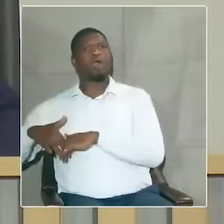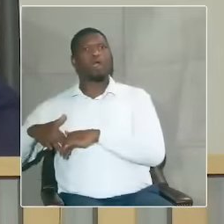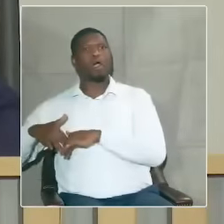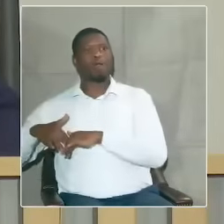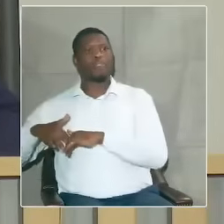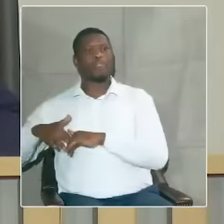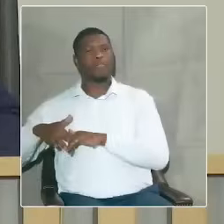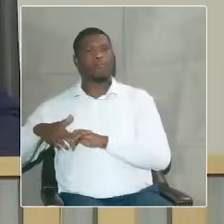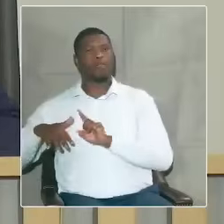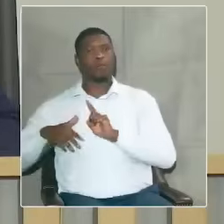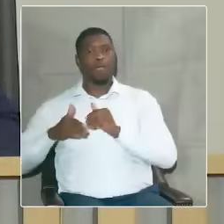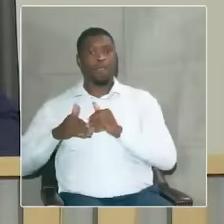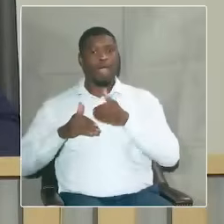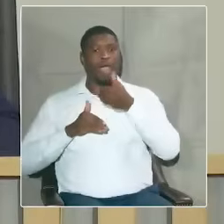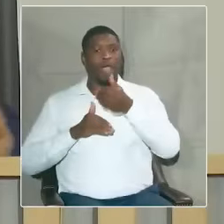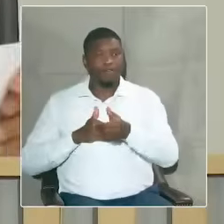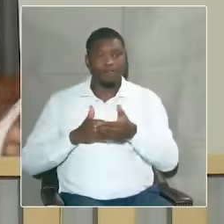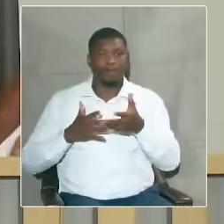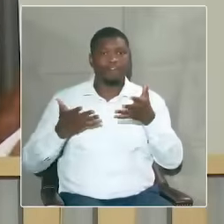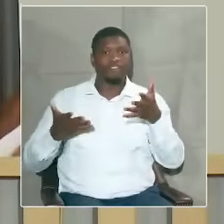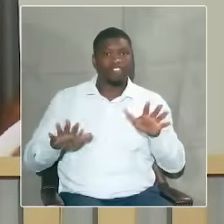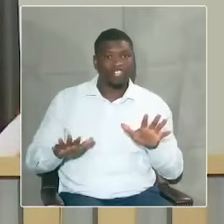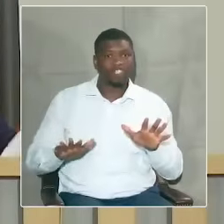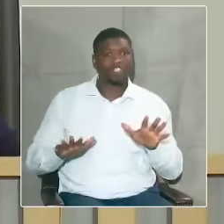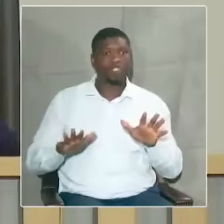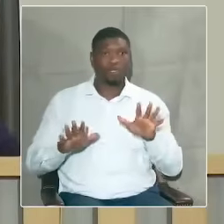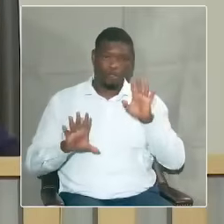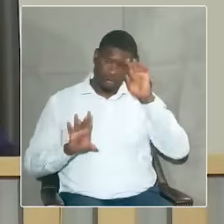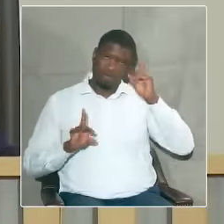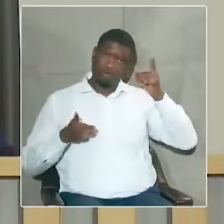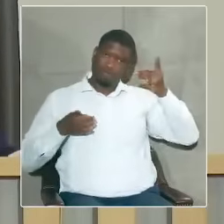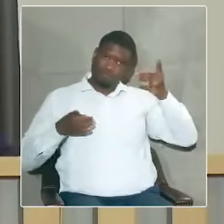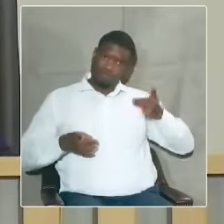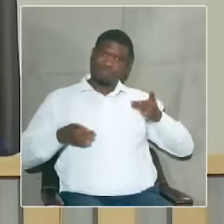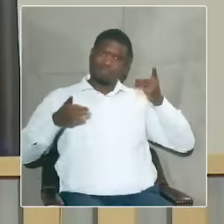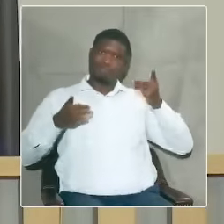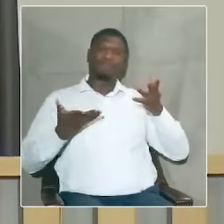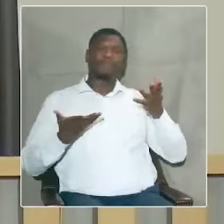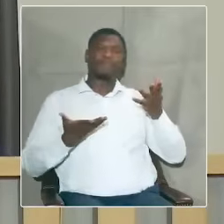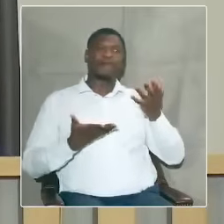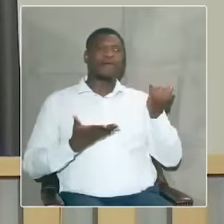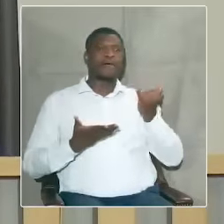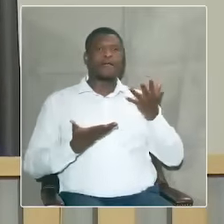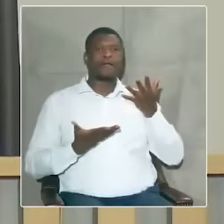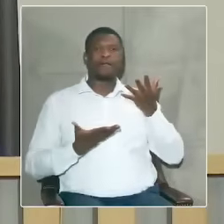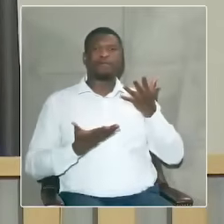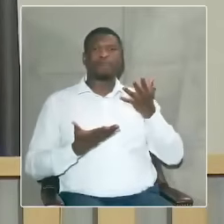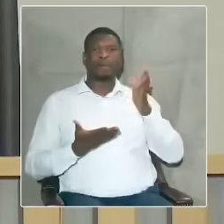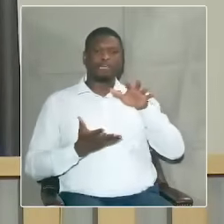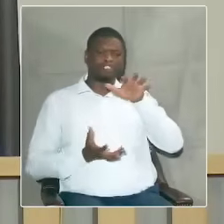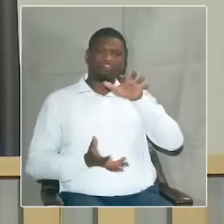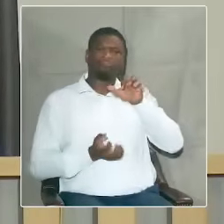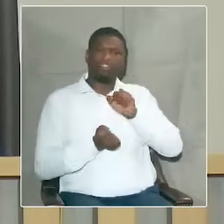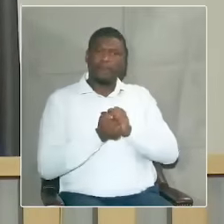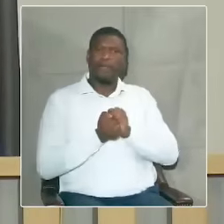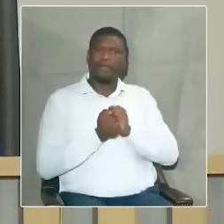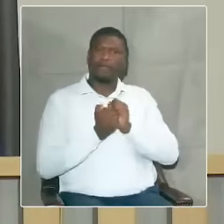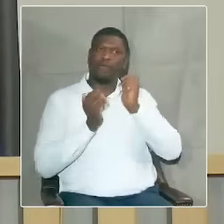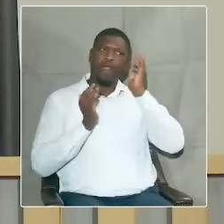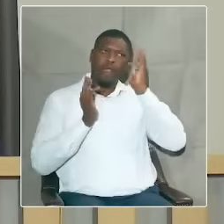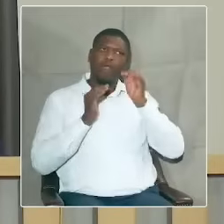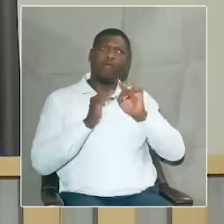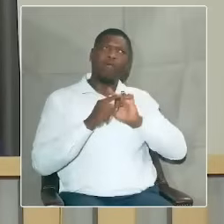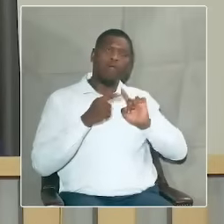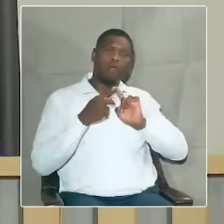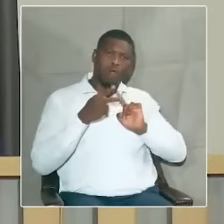after he had taken the decision, such as a summary of the key consideration